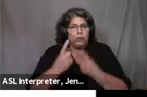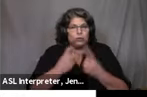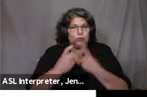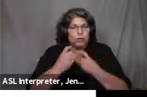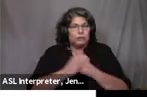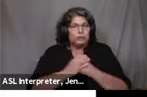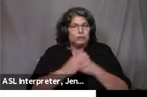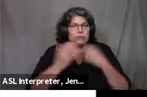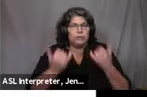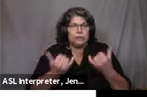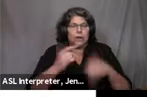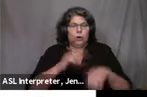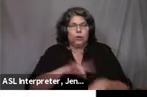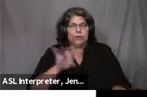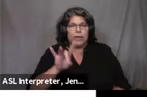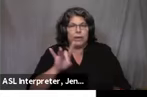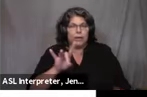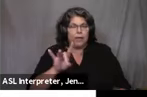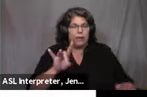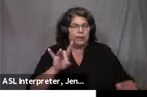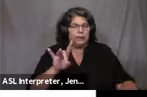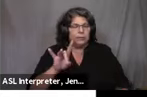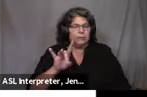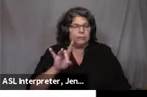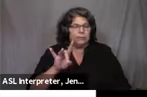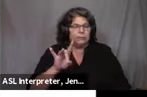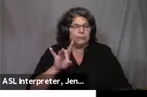is 8:00.